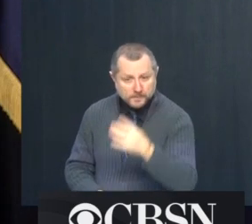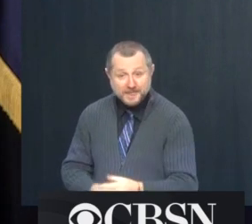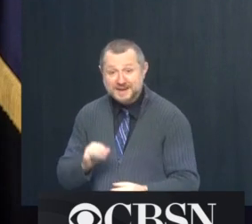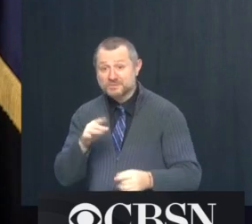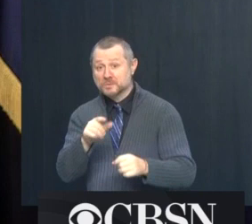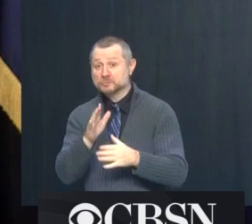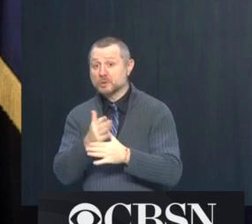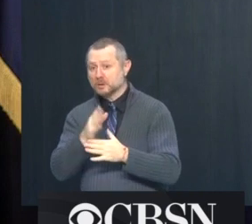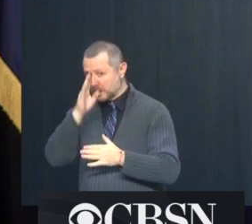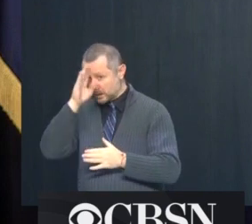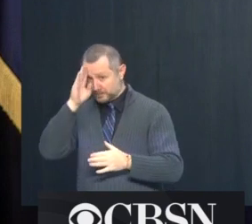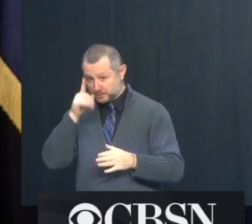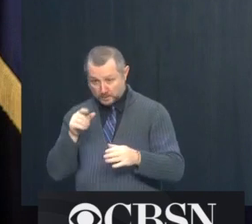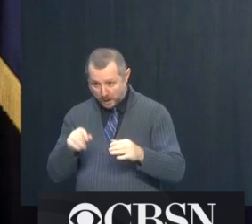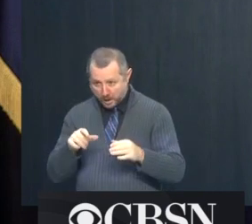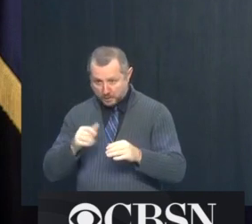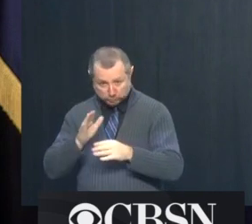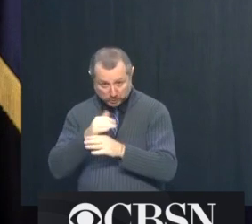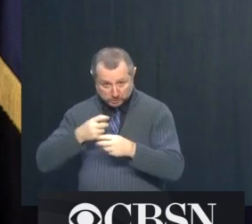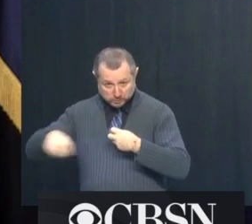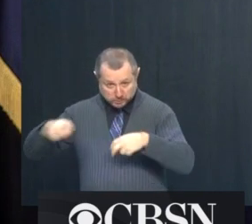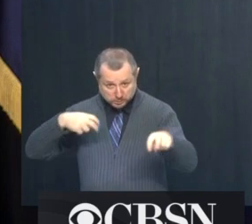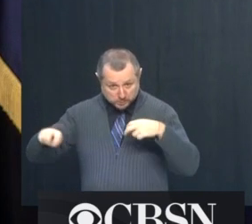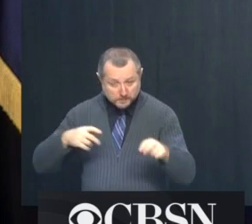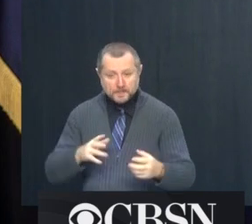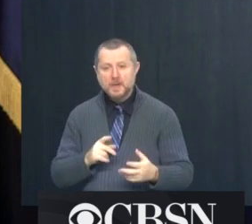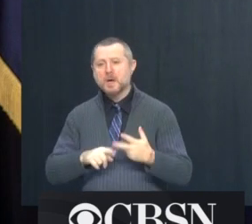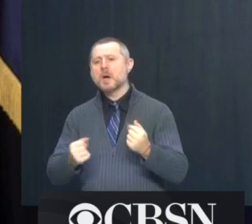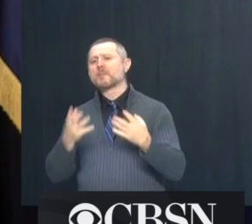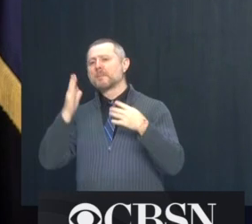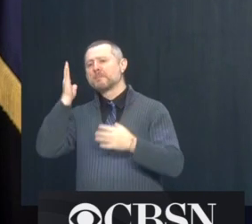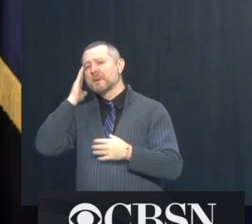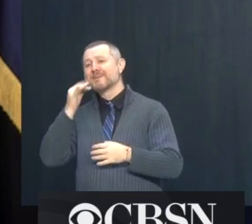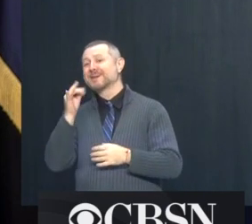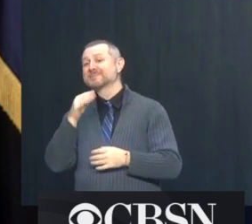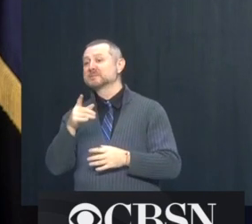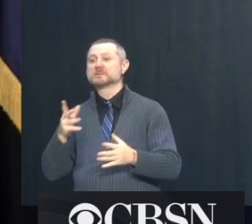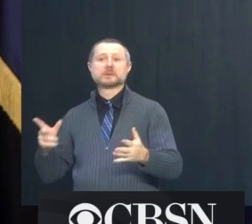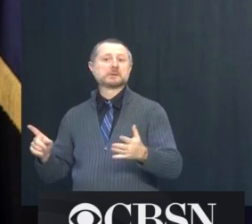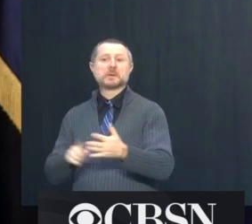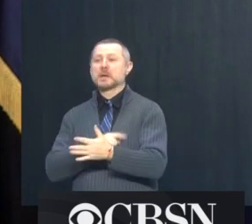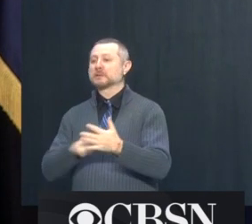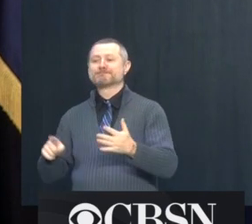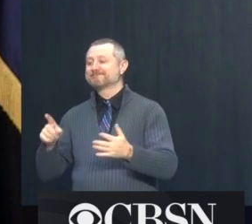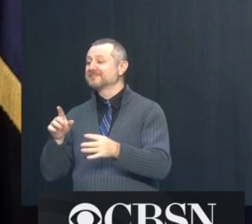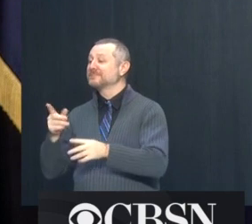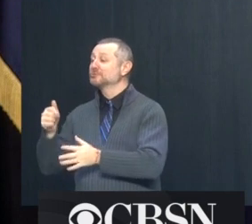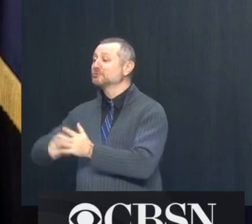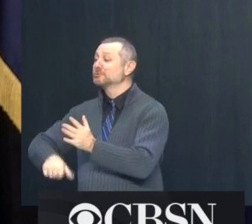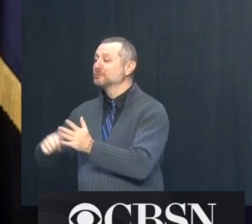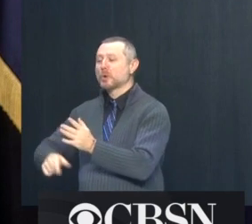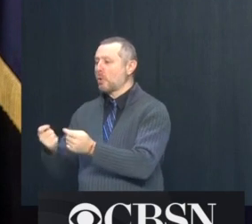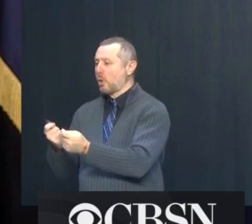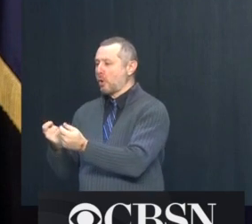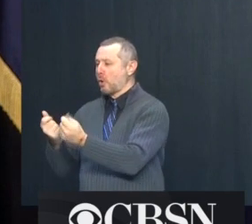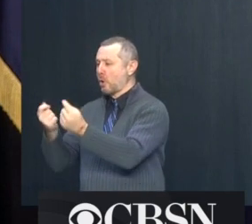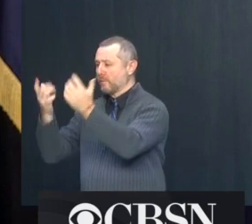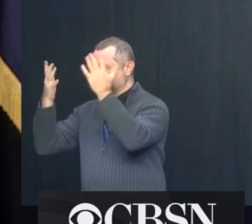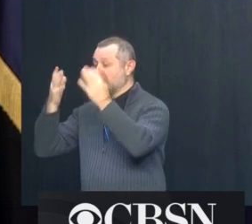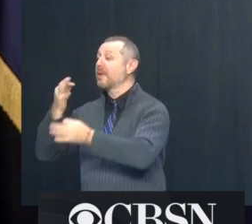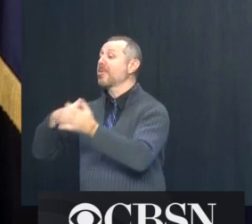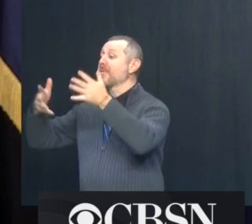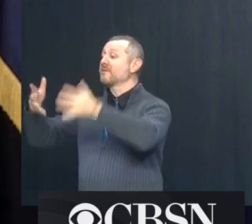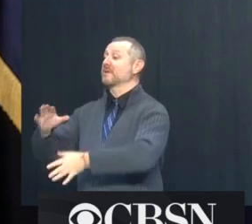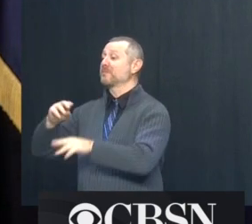hospitals? How many beds could you have if you canceled elective surgery? How many beds would you have if